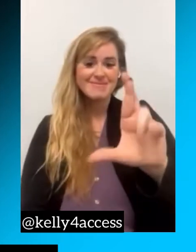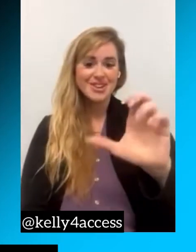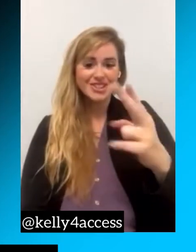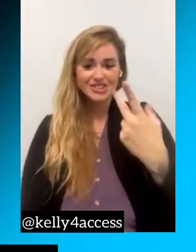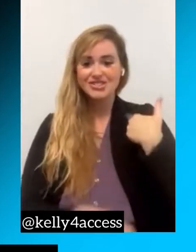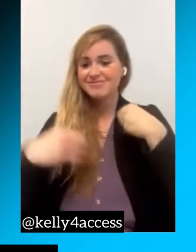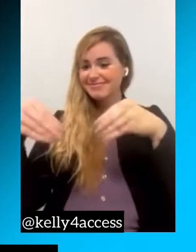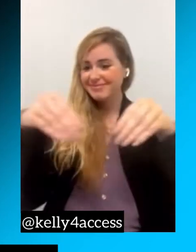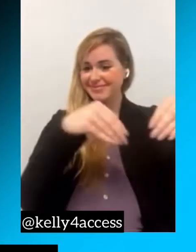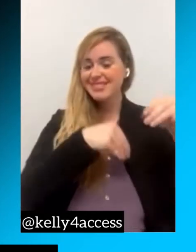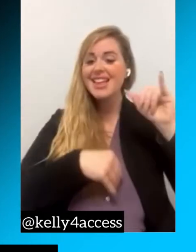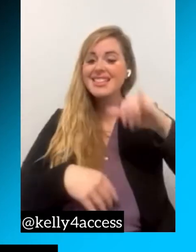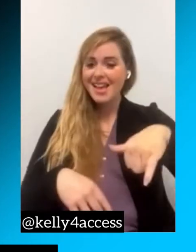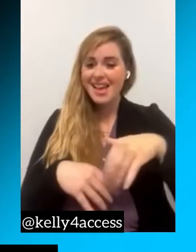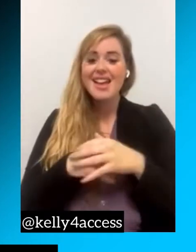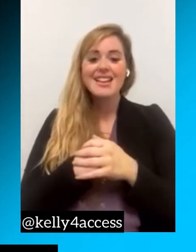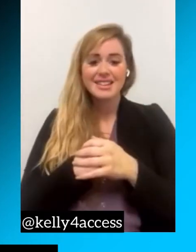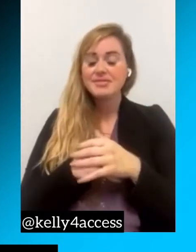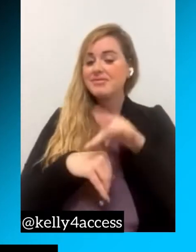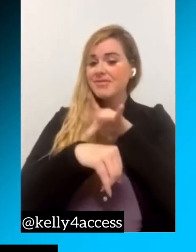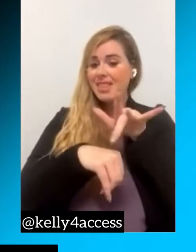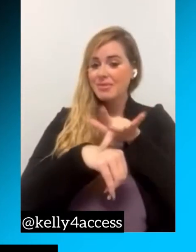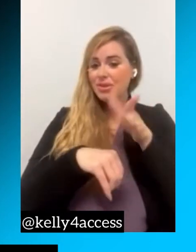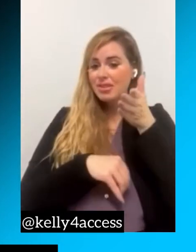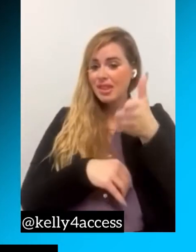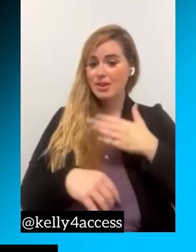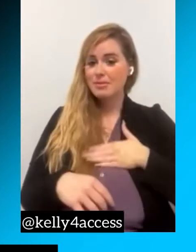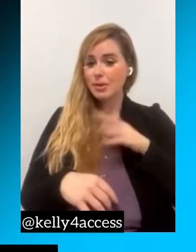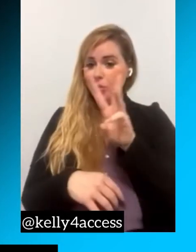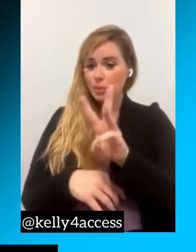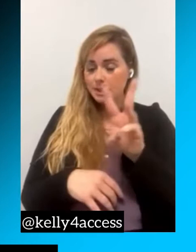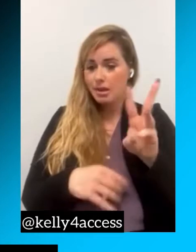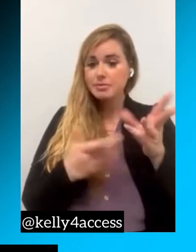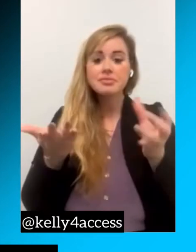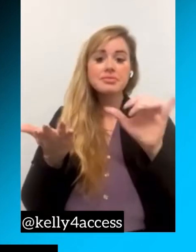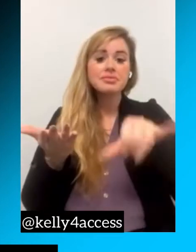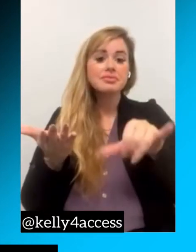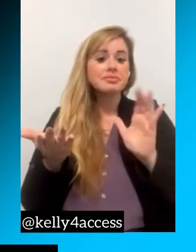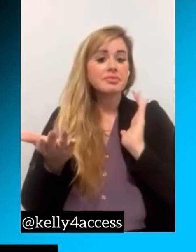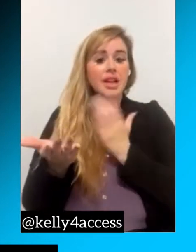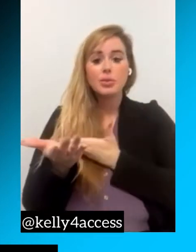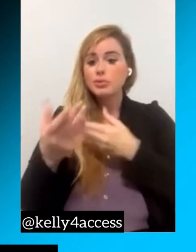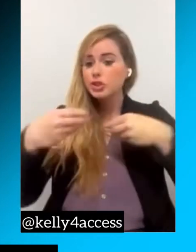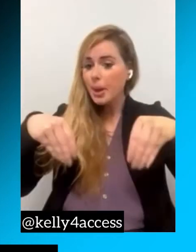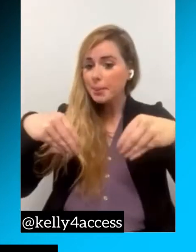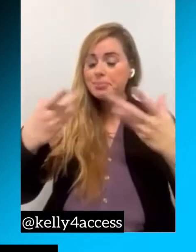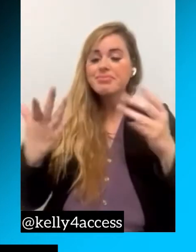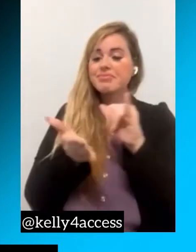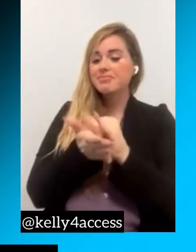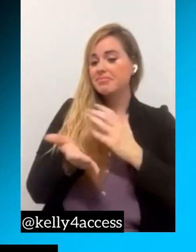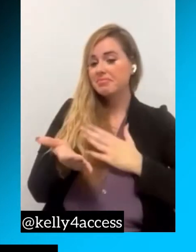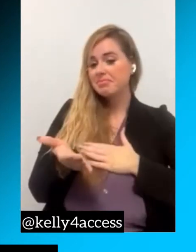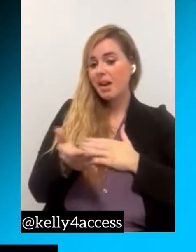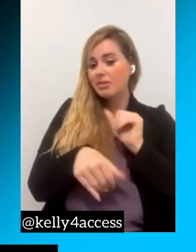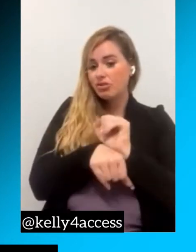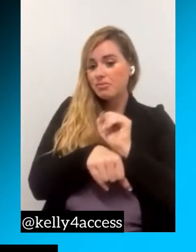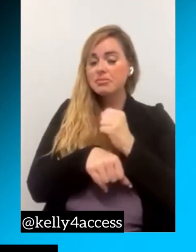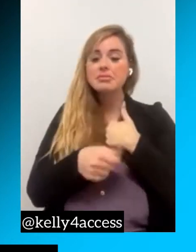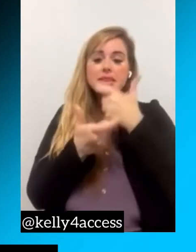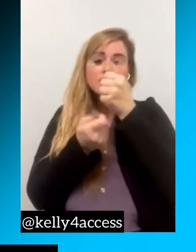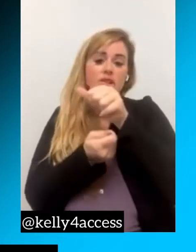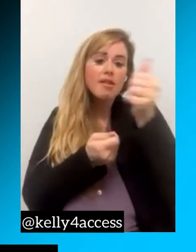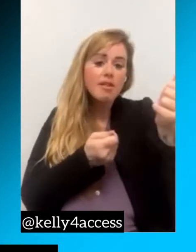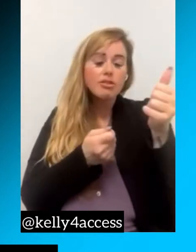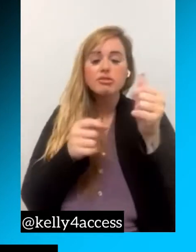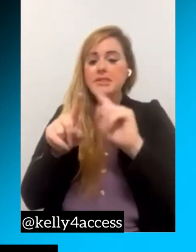That is available on that Redbubble shop. And yeah, that's basically what I do. I'm also interested in other topics like spirituality,